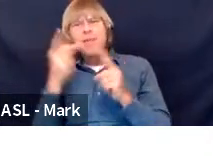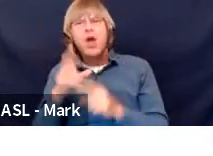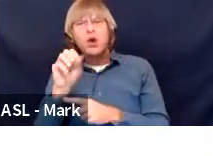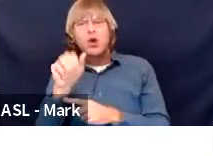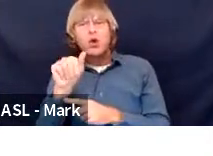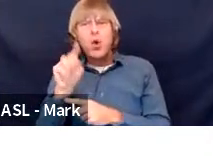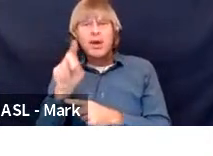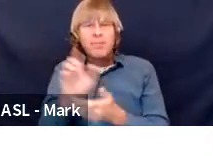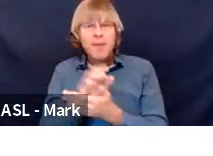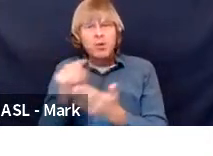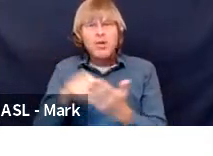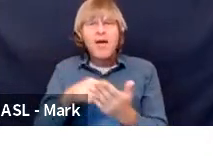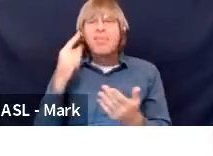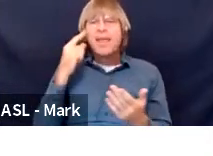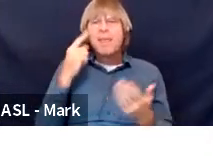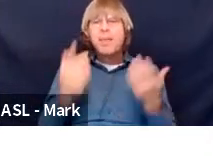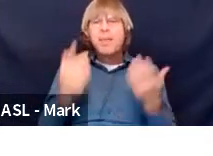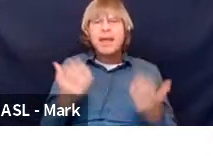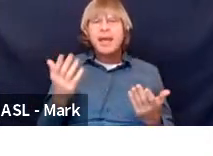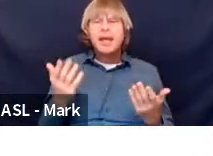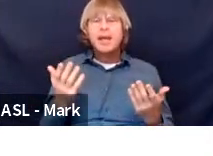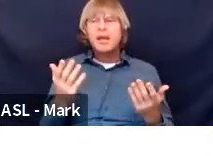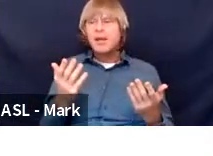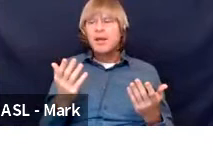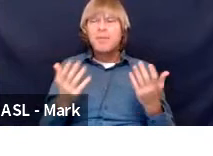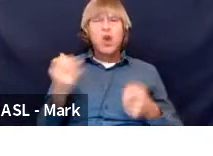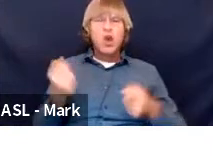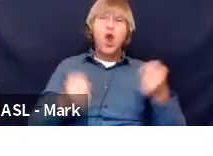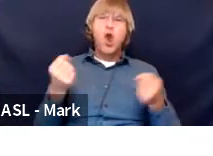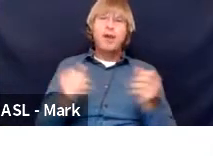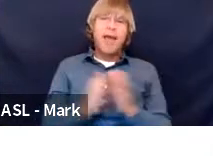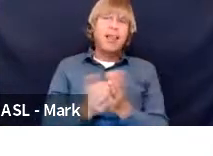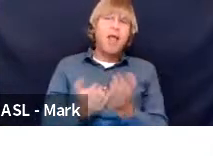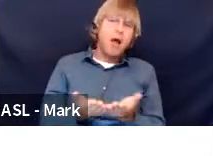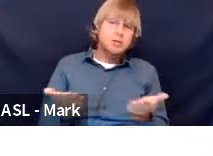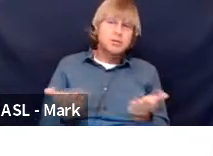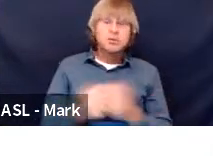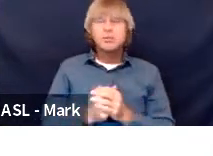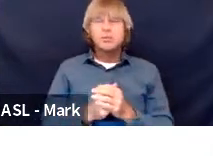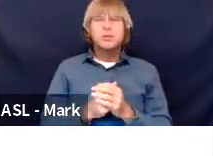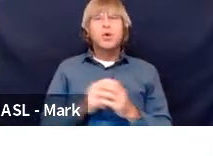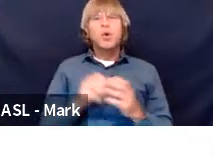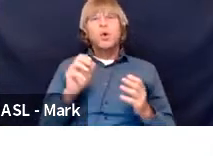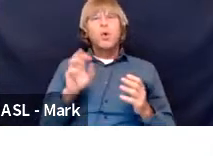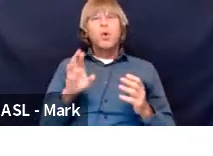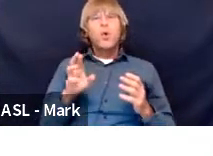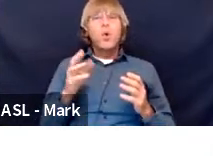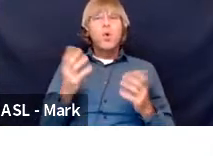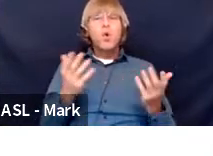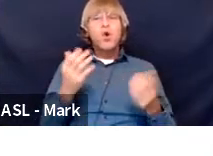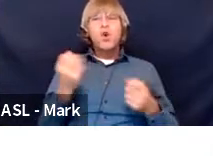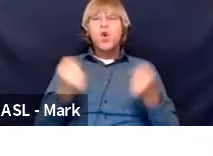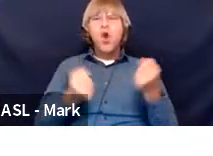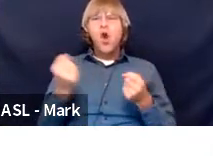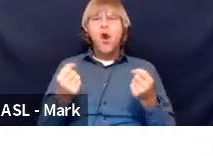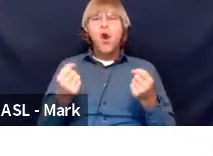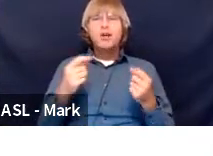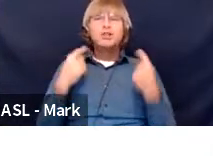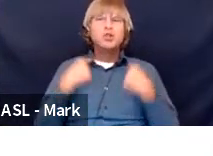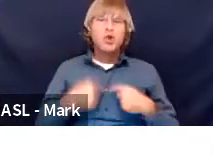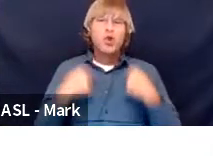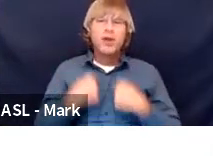papers, they're thinking car catalogs, right? Or car,